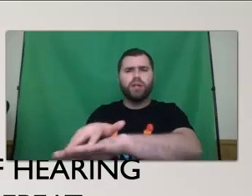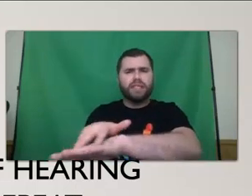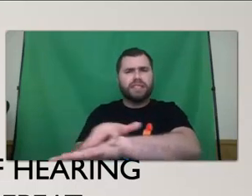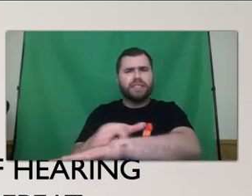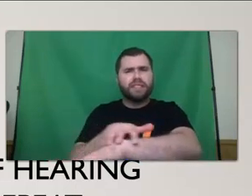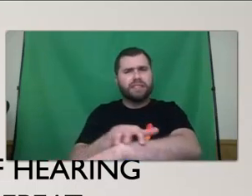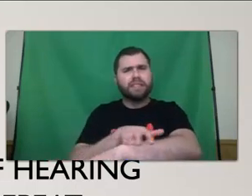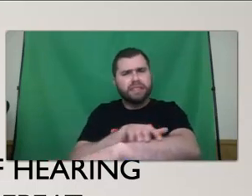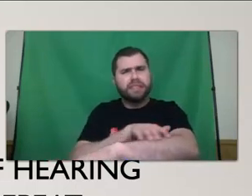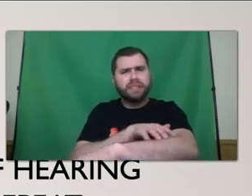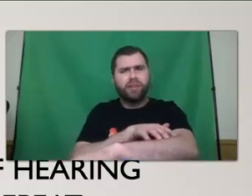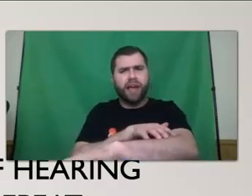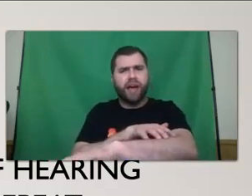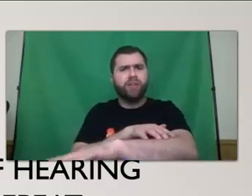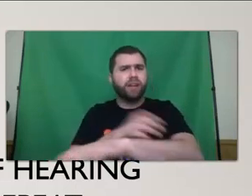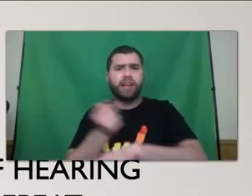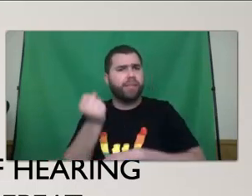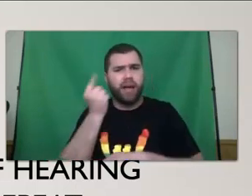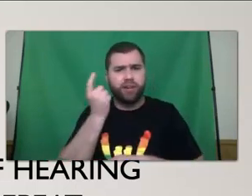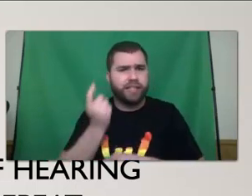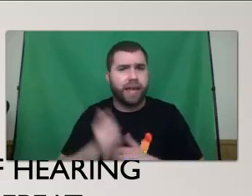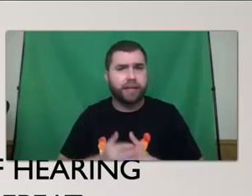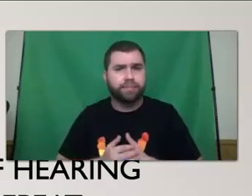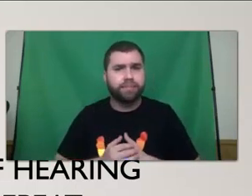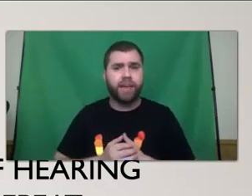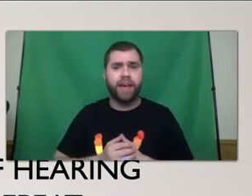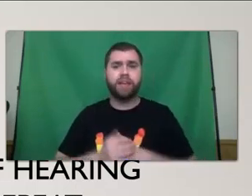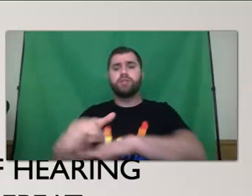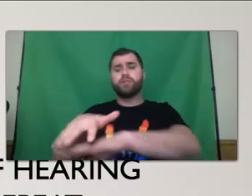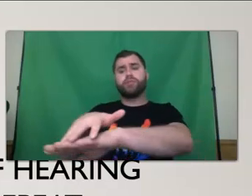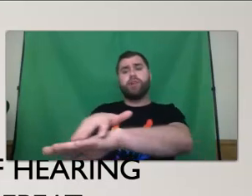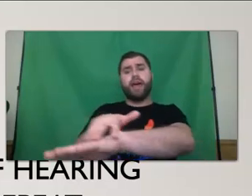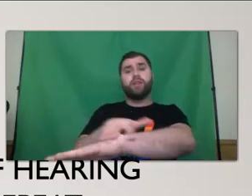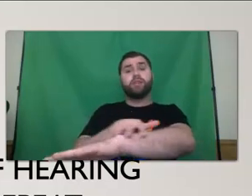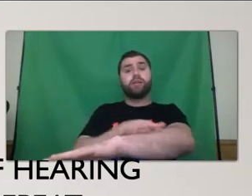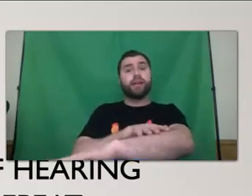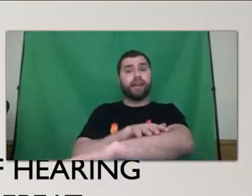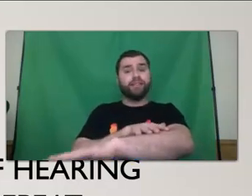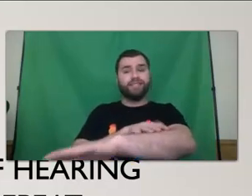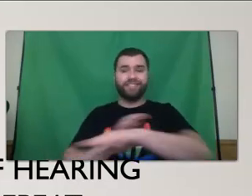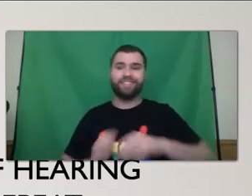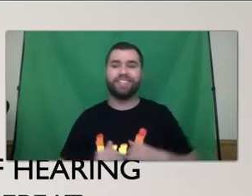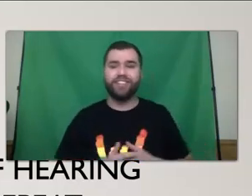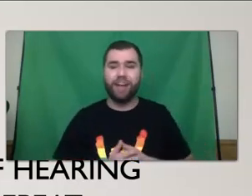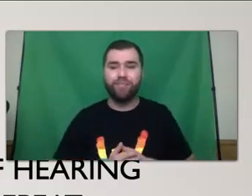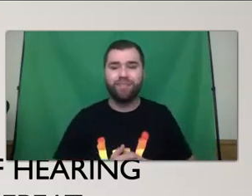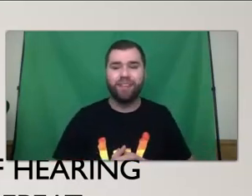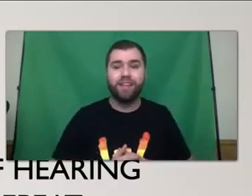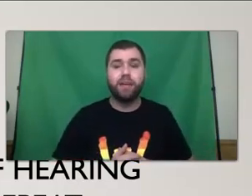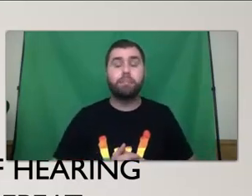or slow down, because I'm not understanding. Okay, so slow down again. Good